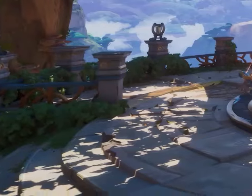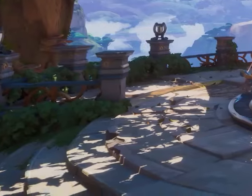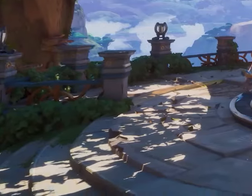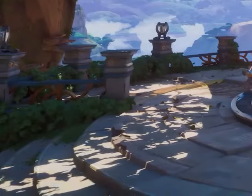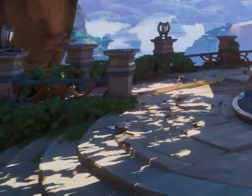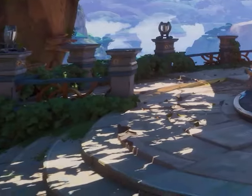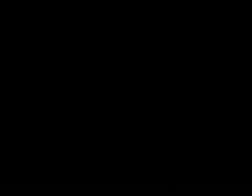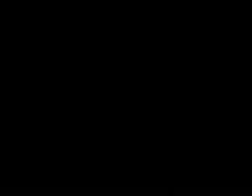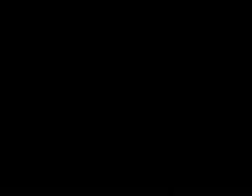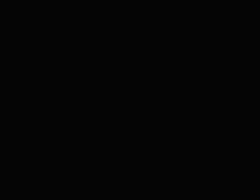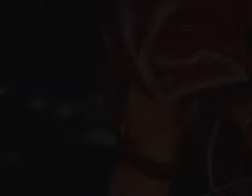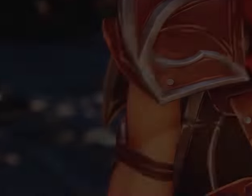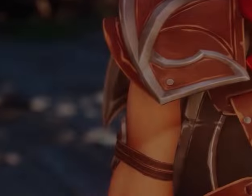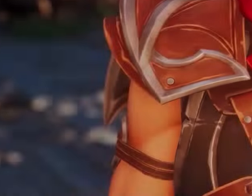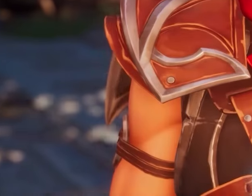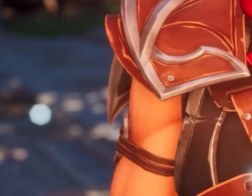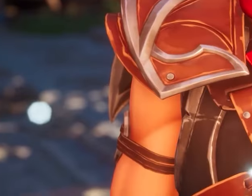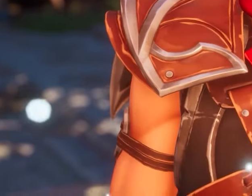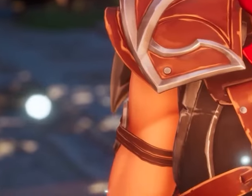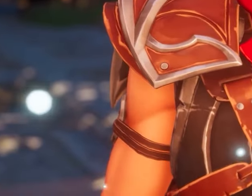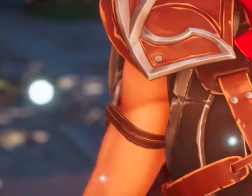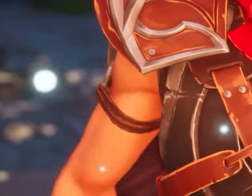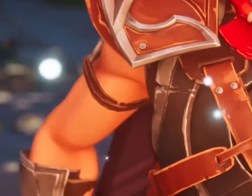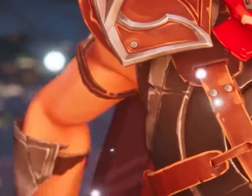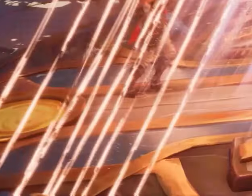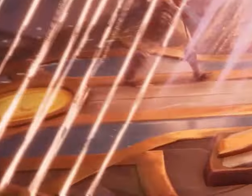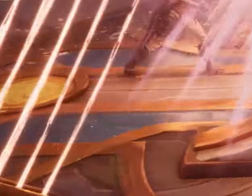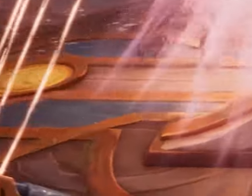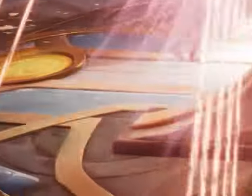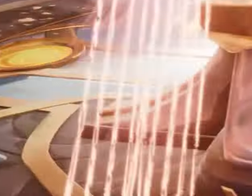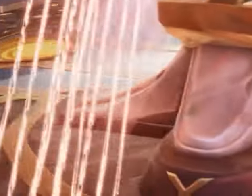shadow. You can count on me.